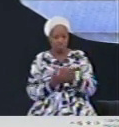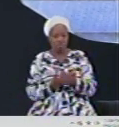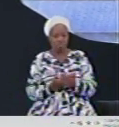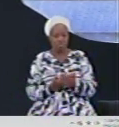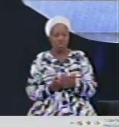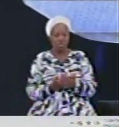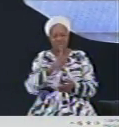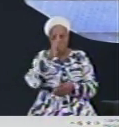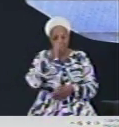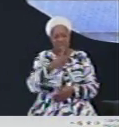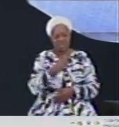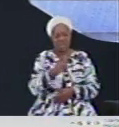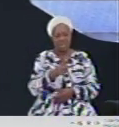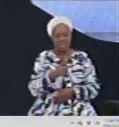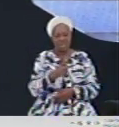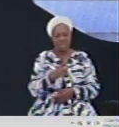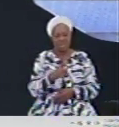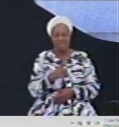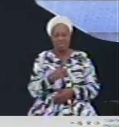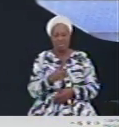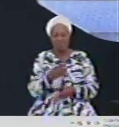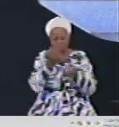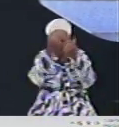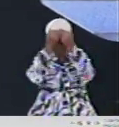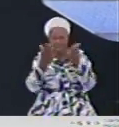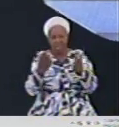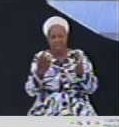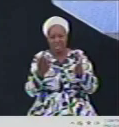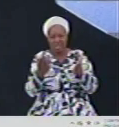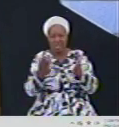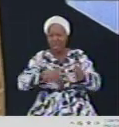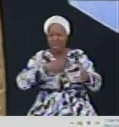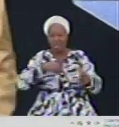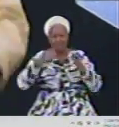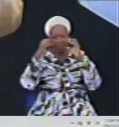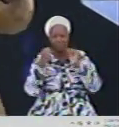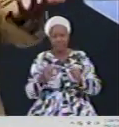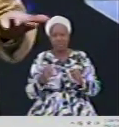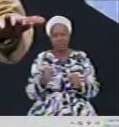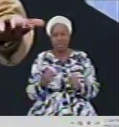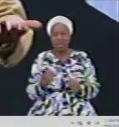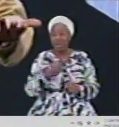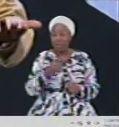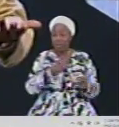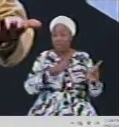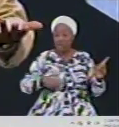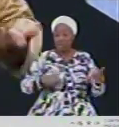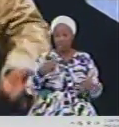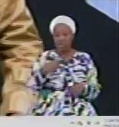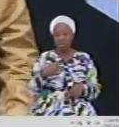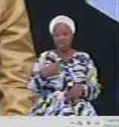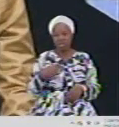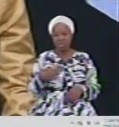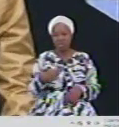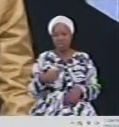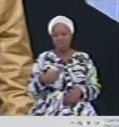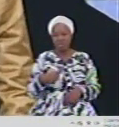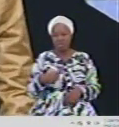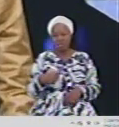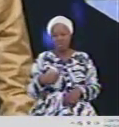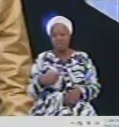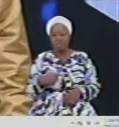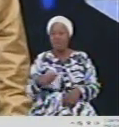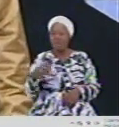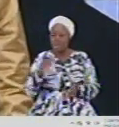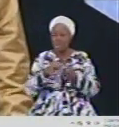sharp, intelligent, forthright, and powerful. And so the Lord said, he had the